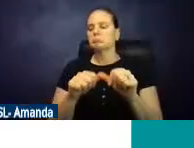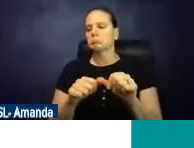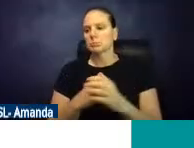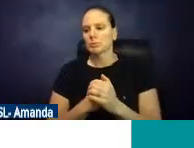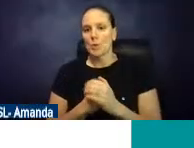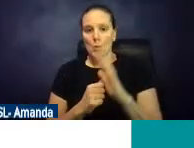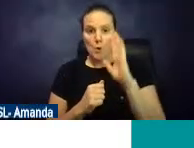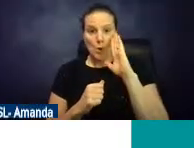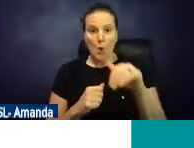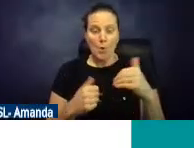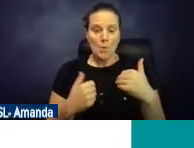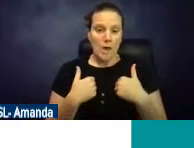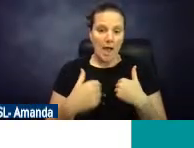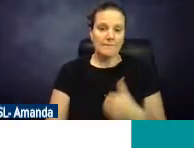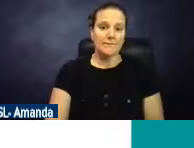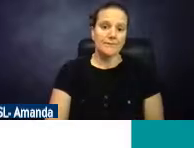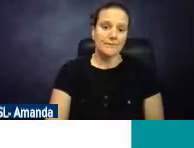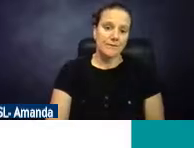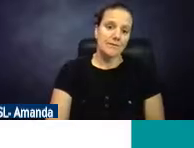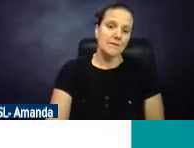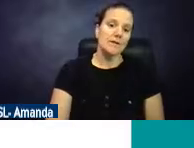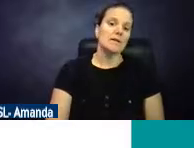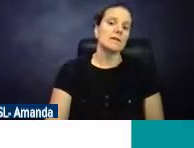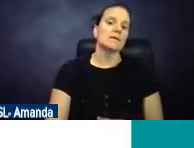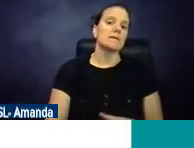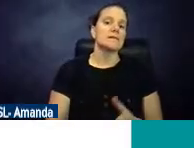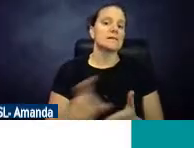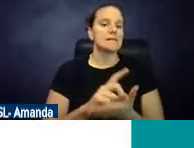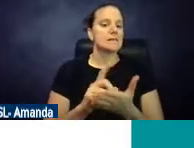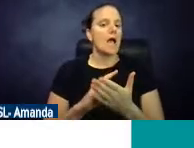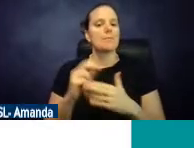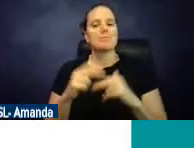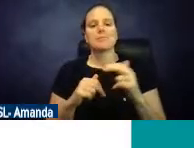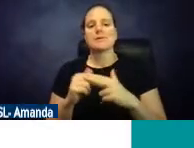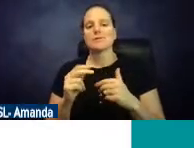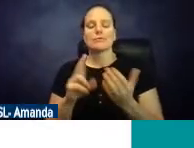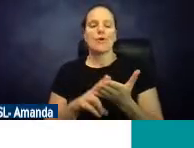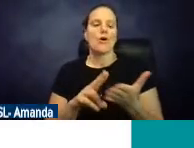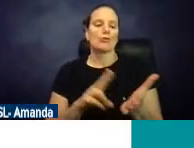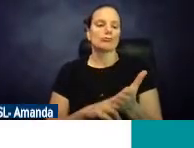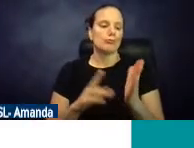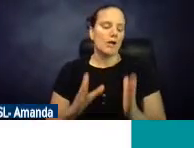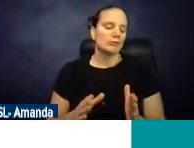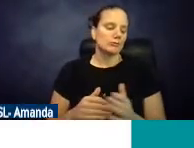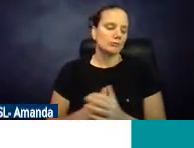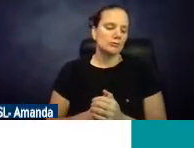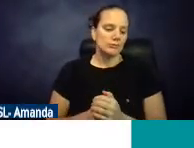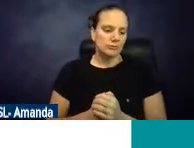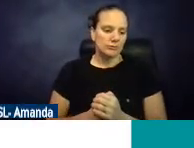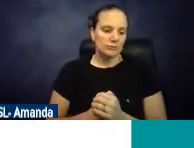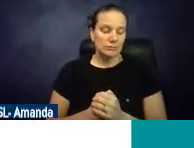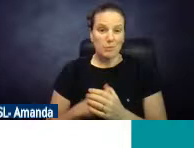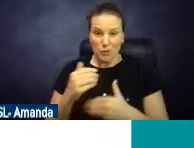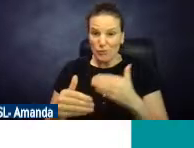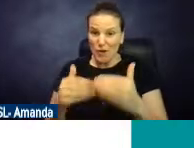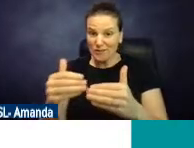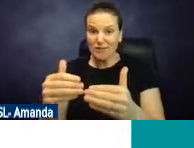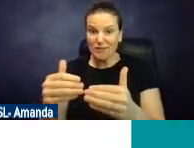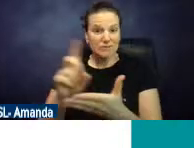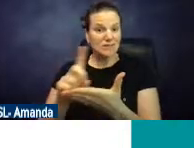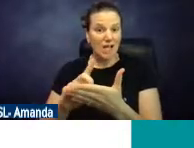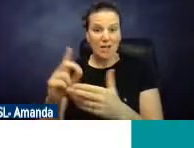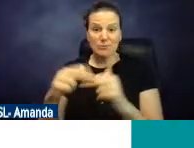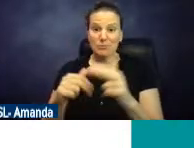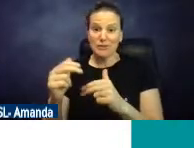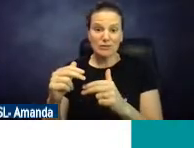having design build contractors, either progressive design build contractors on the most